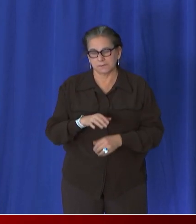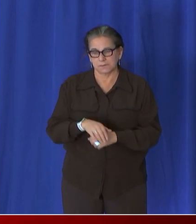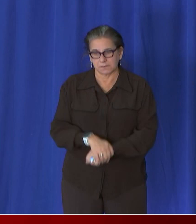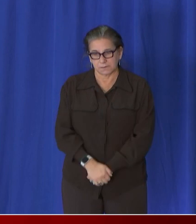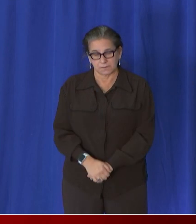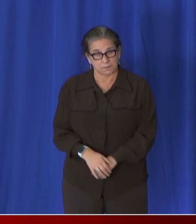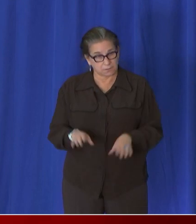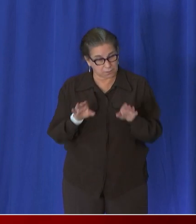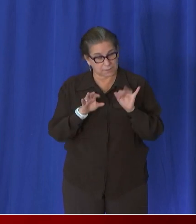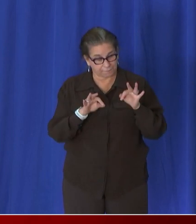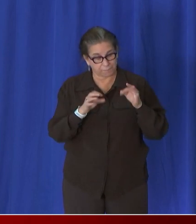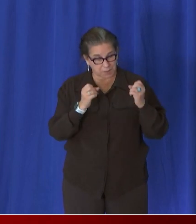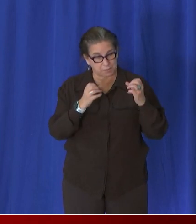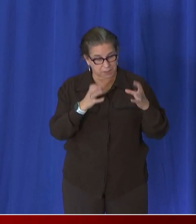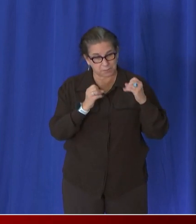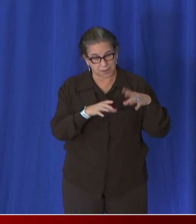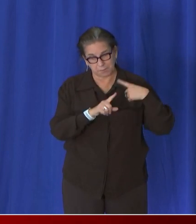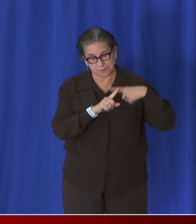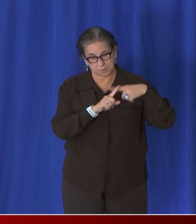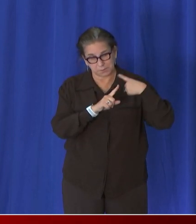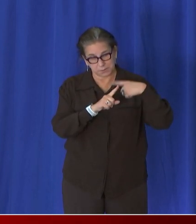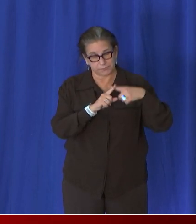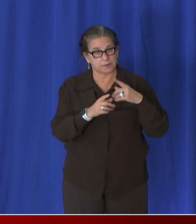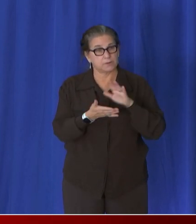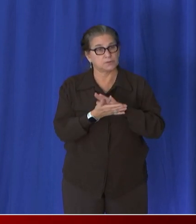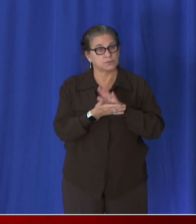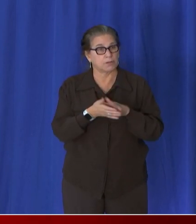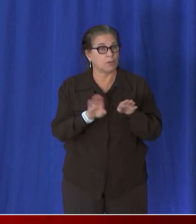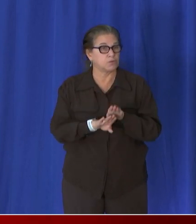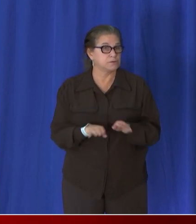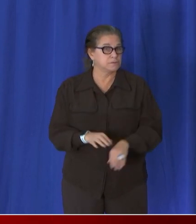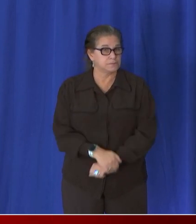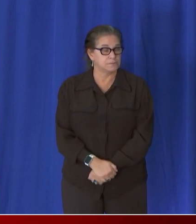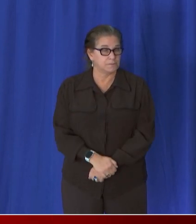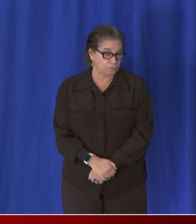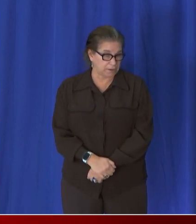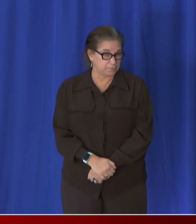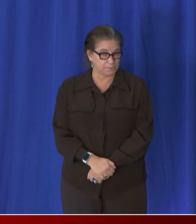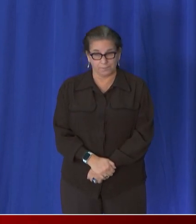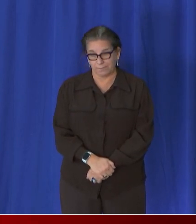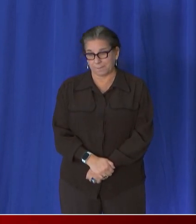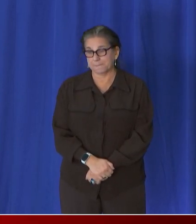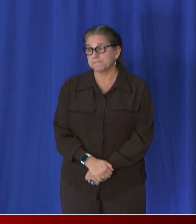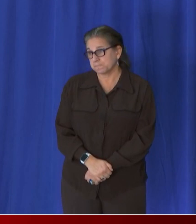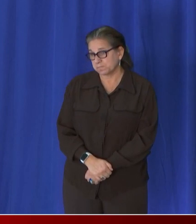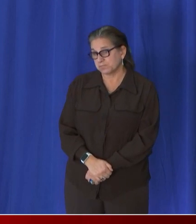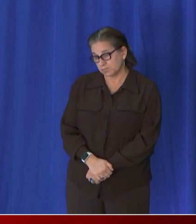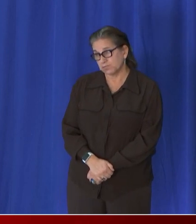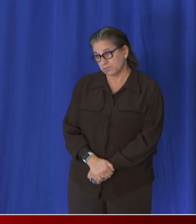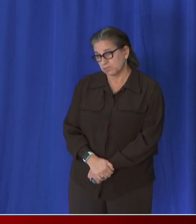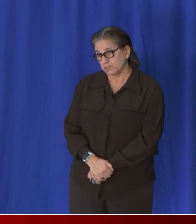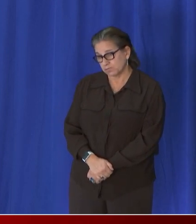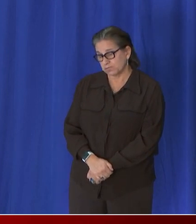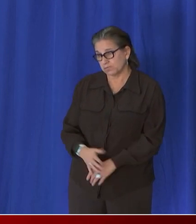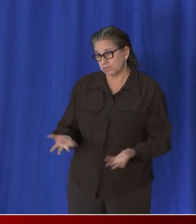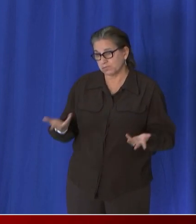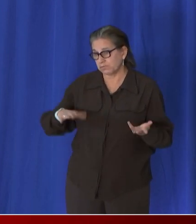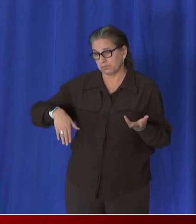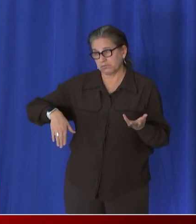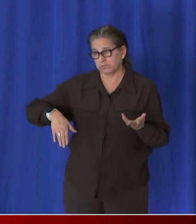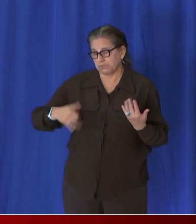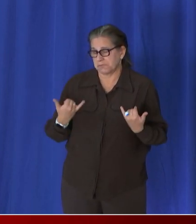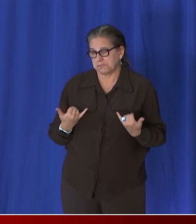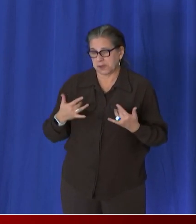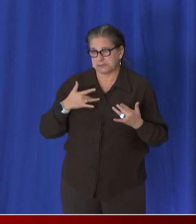might be underreporting case numbers. So I wanted to just ask if there's any concern there. I don't think so,